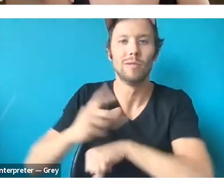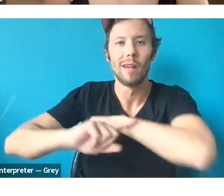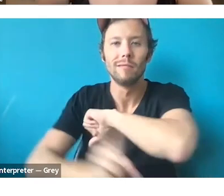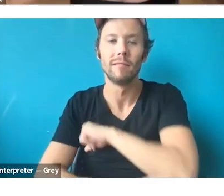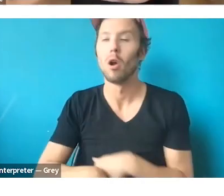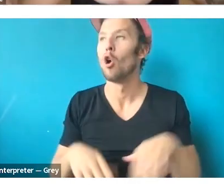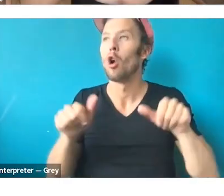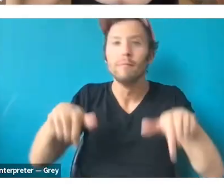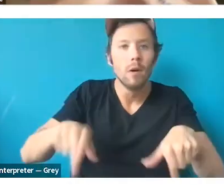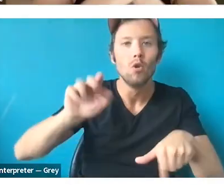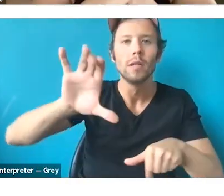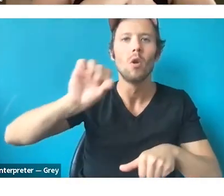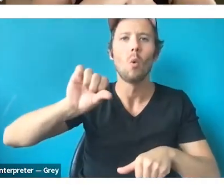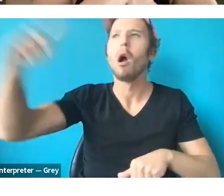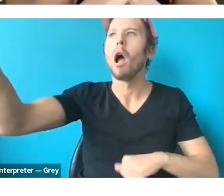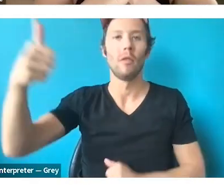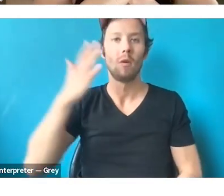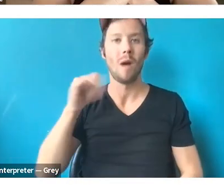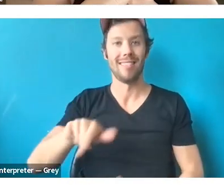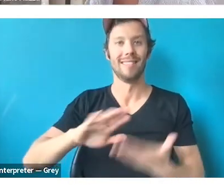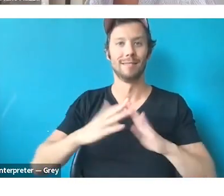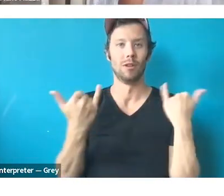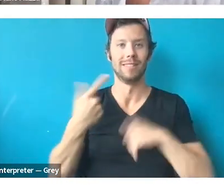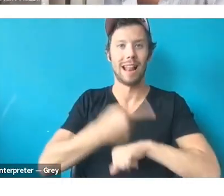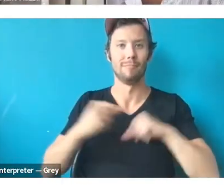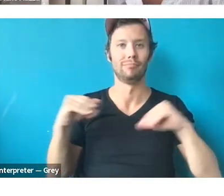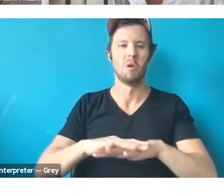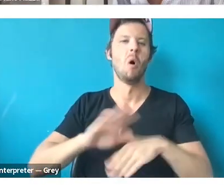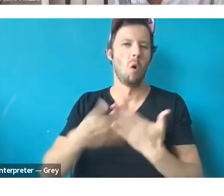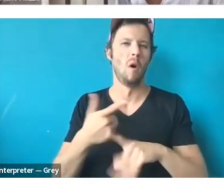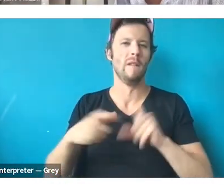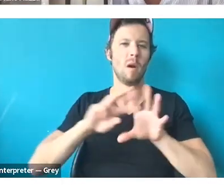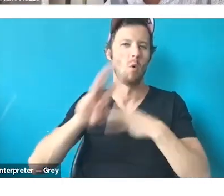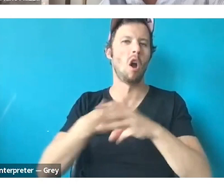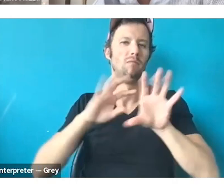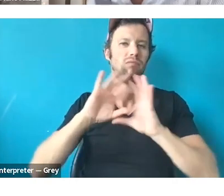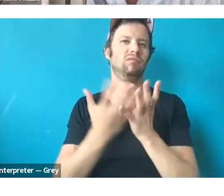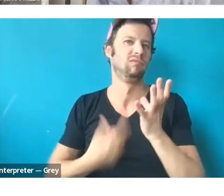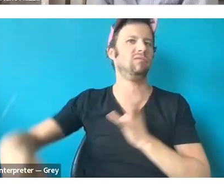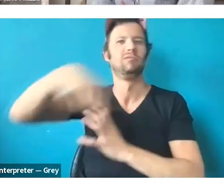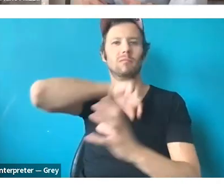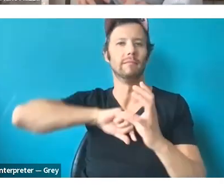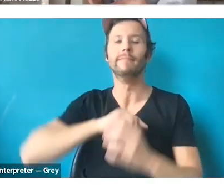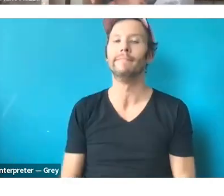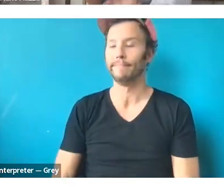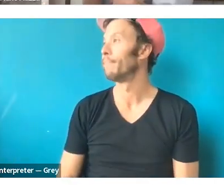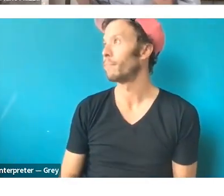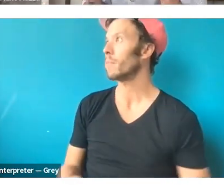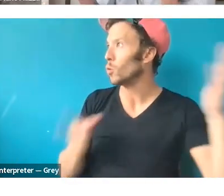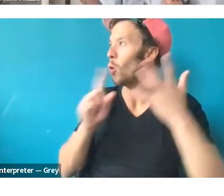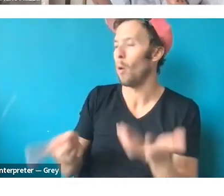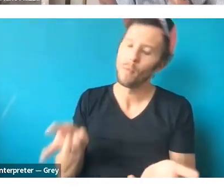here only, because we have an international community. yes, absolutely. The one that I think we always